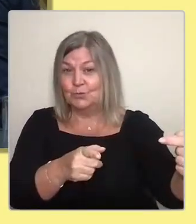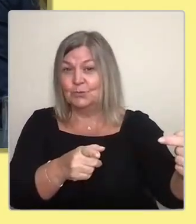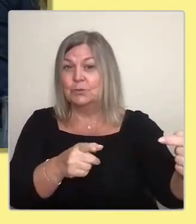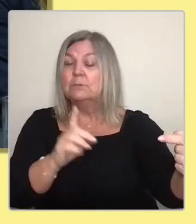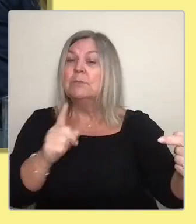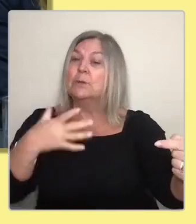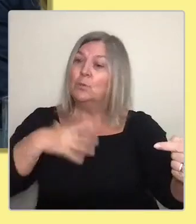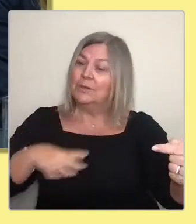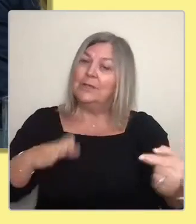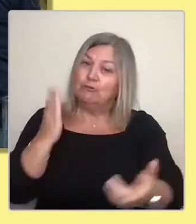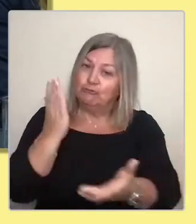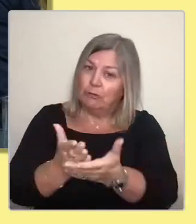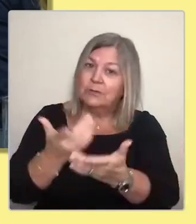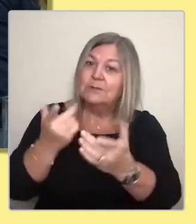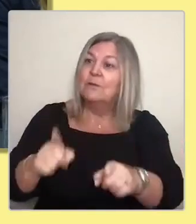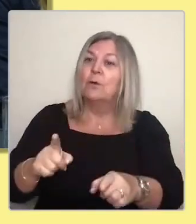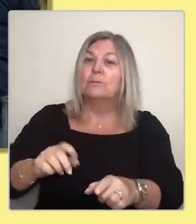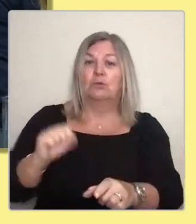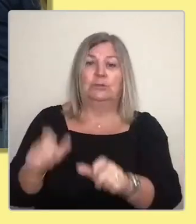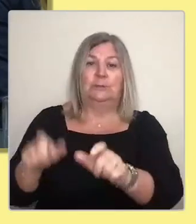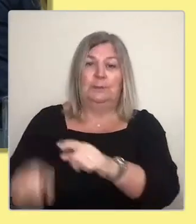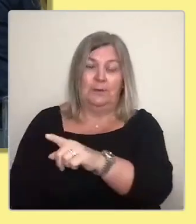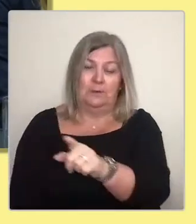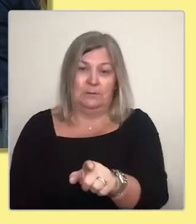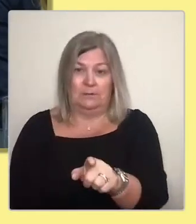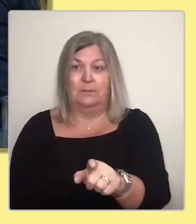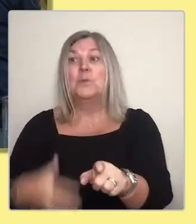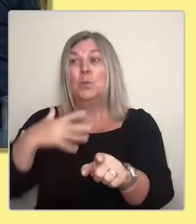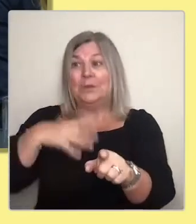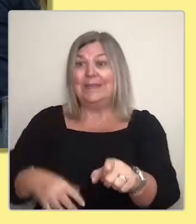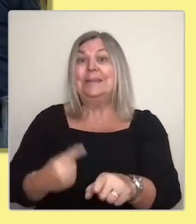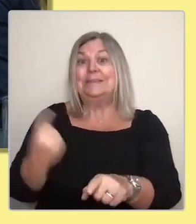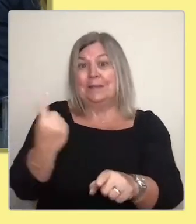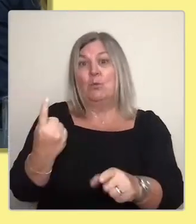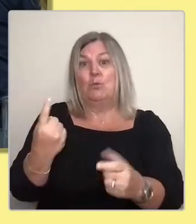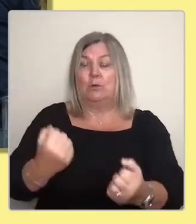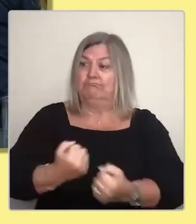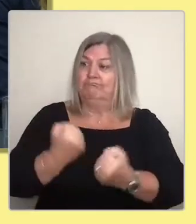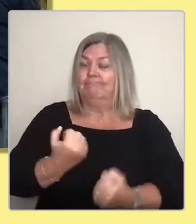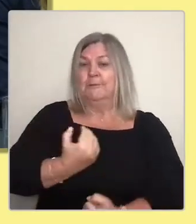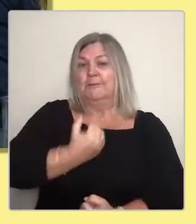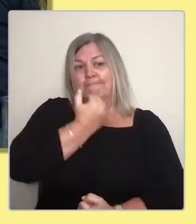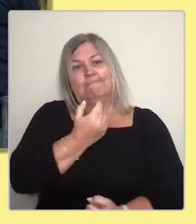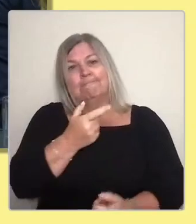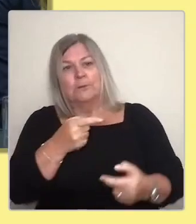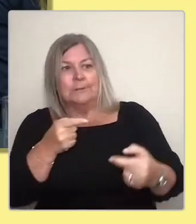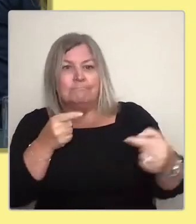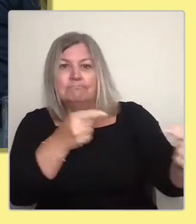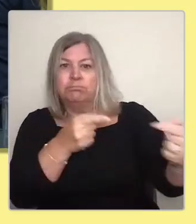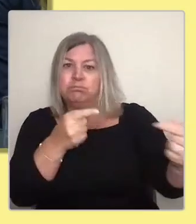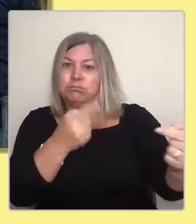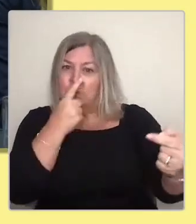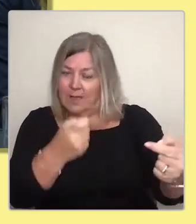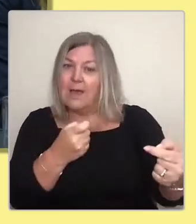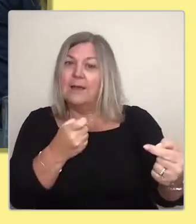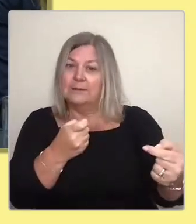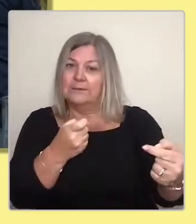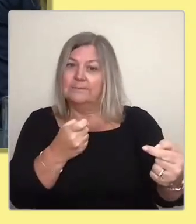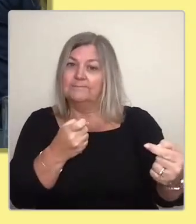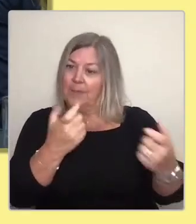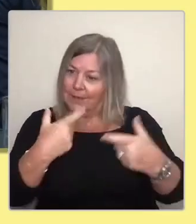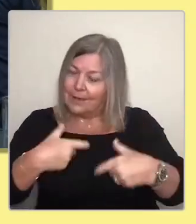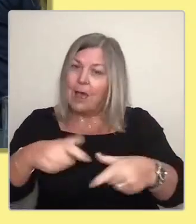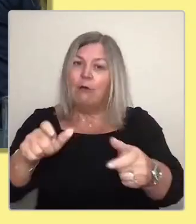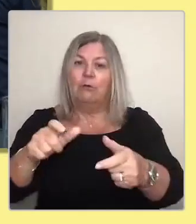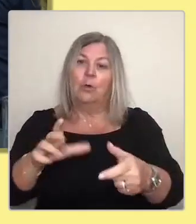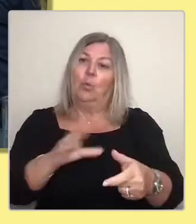and delivering for them. So we need someone who can take on the opposition and continue to win elections. Secondly, we